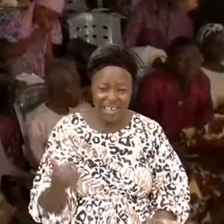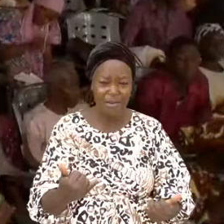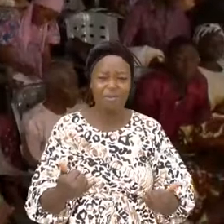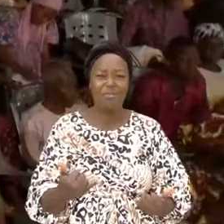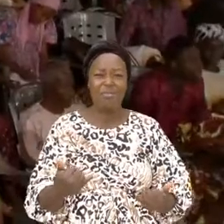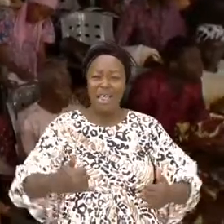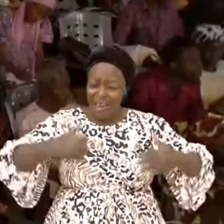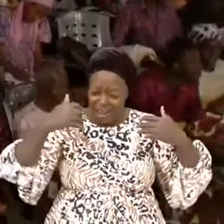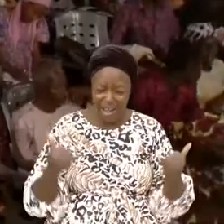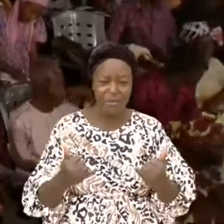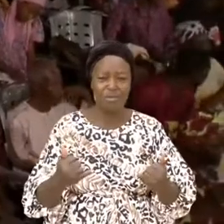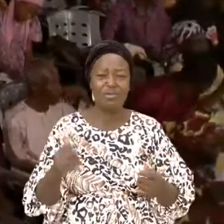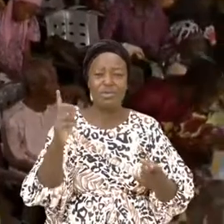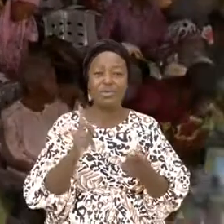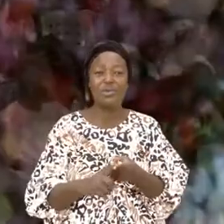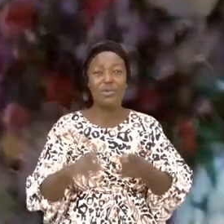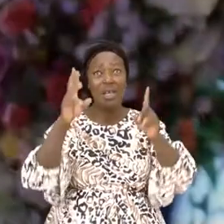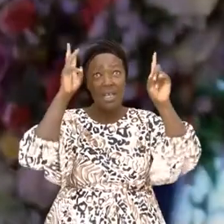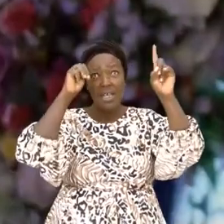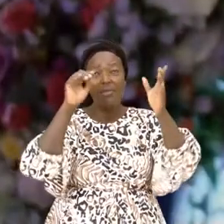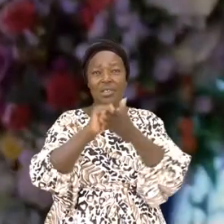Now unto him that is